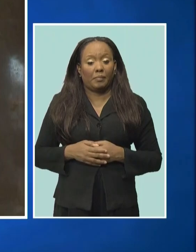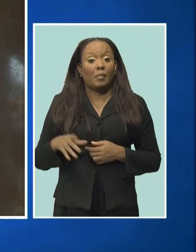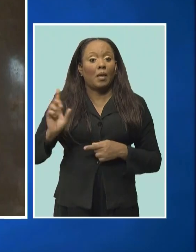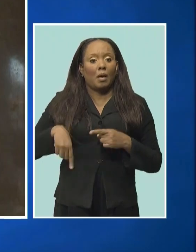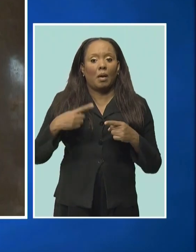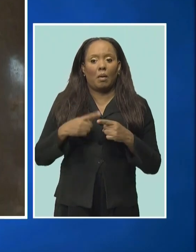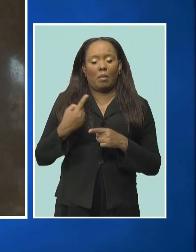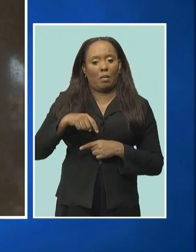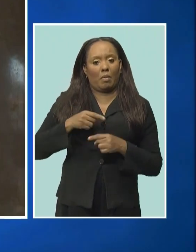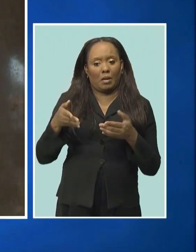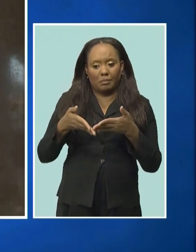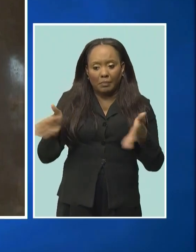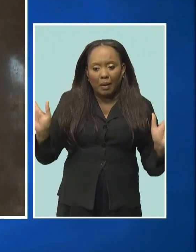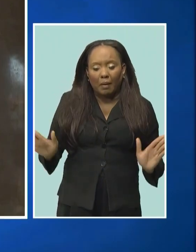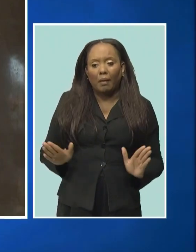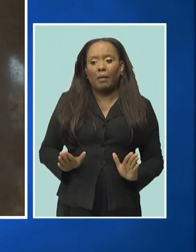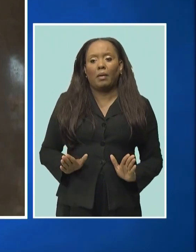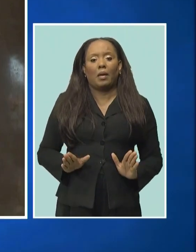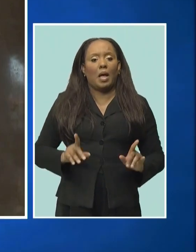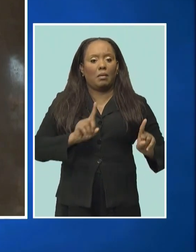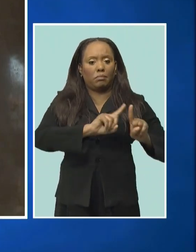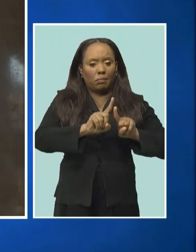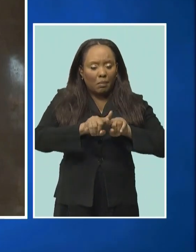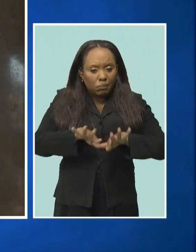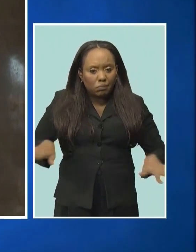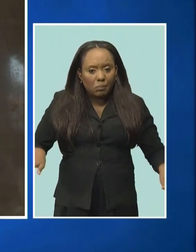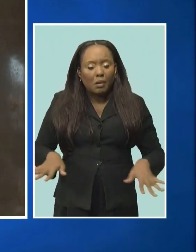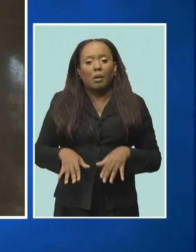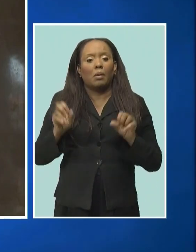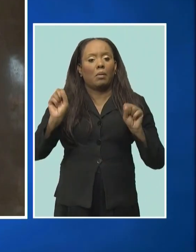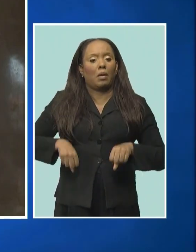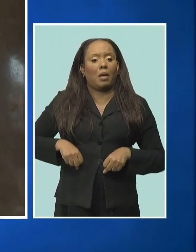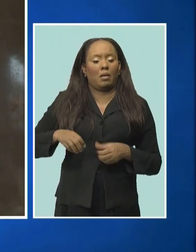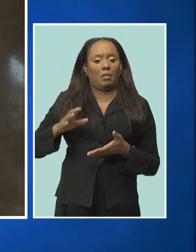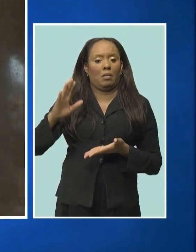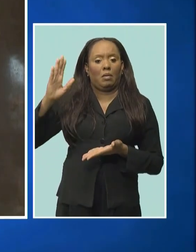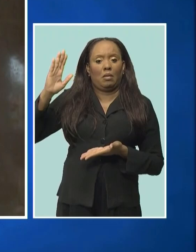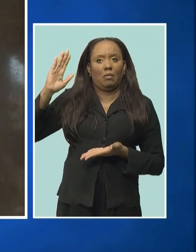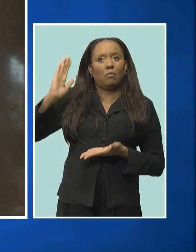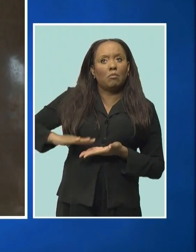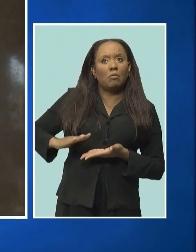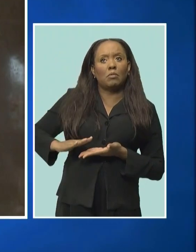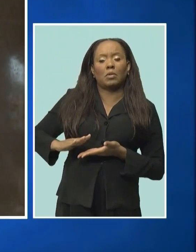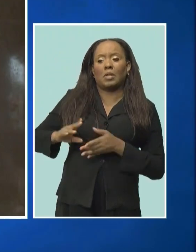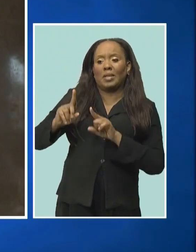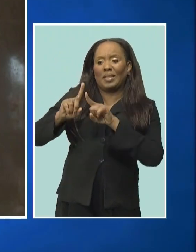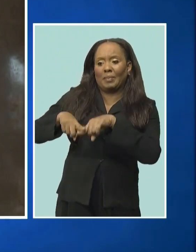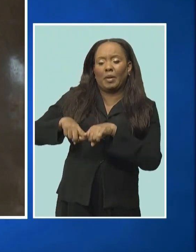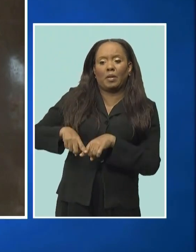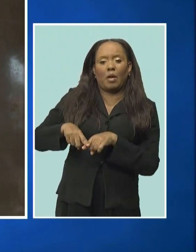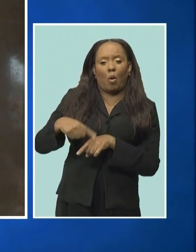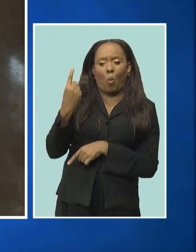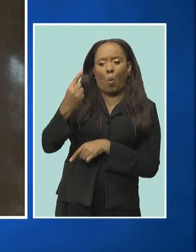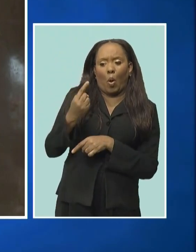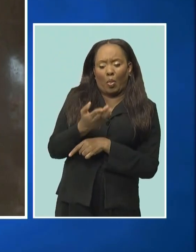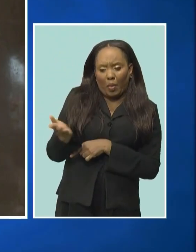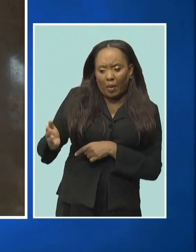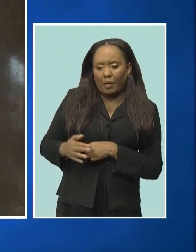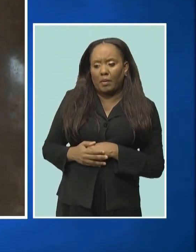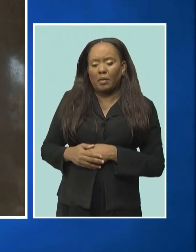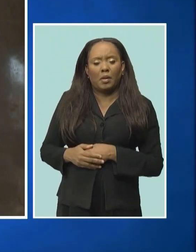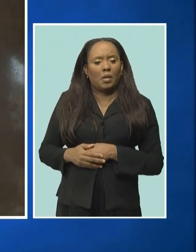our services sector, we can reduce our reliance on traditional industries,